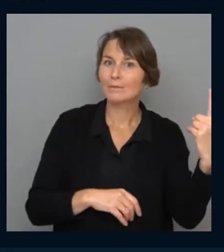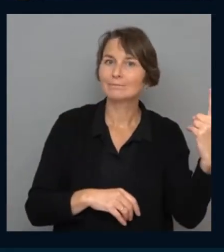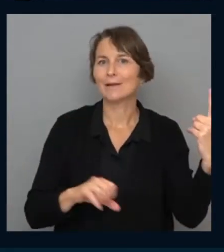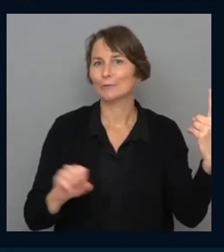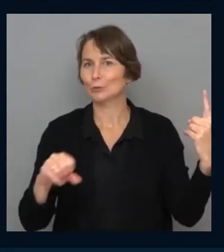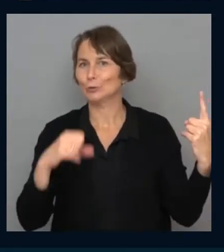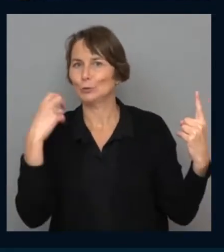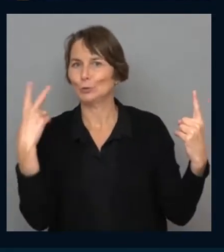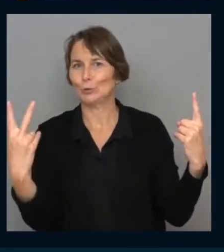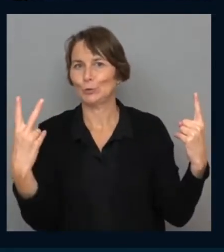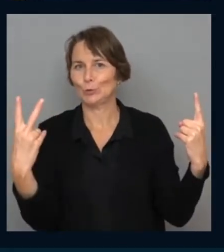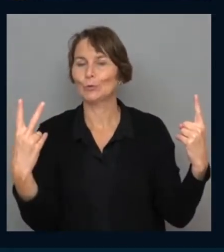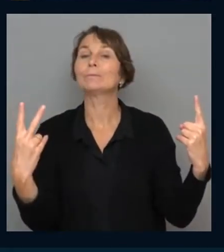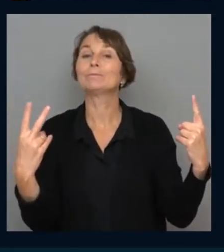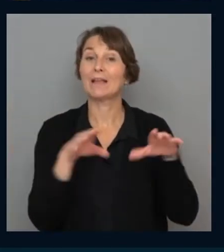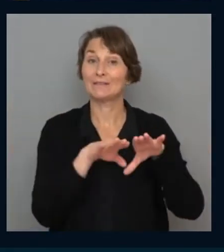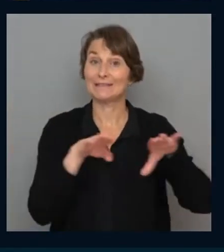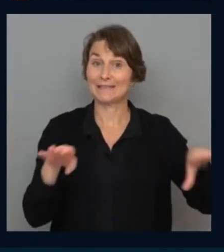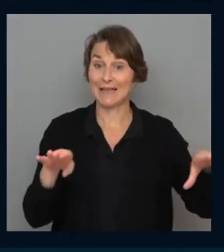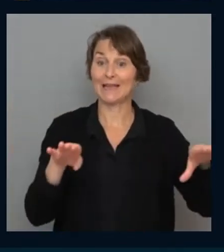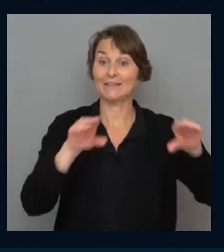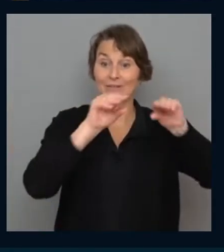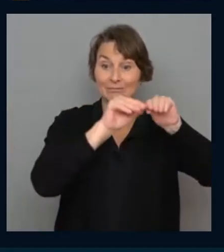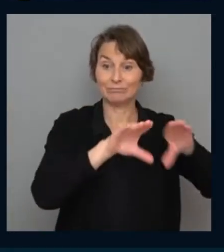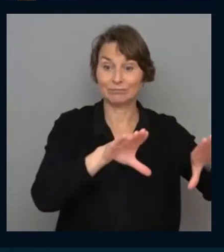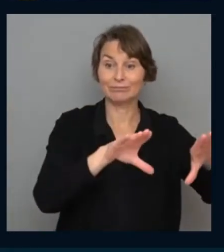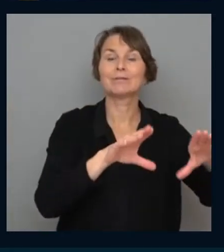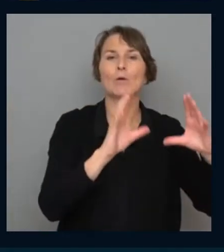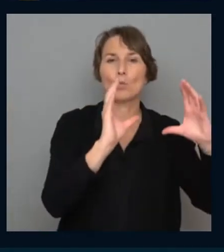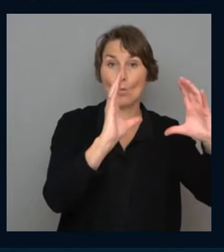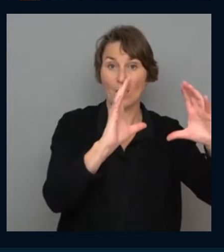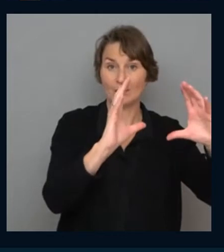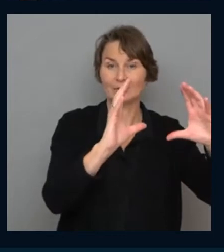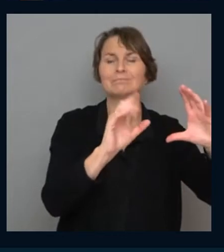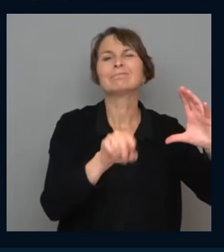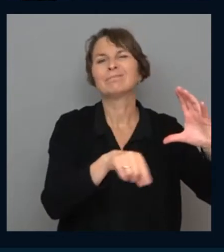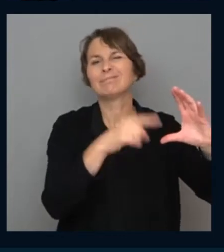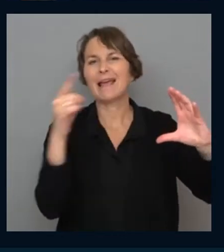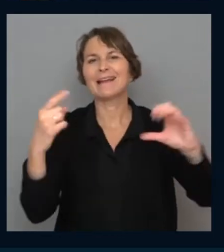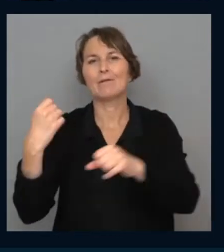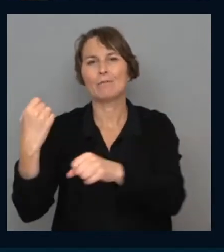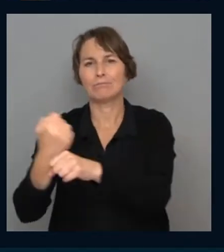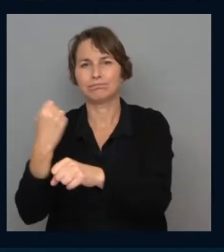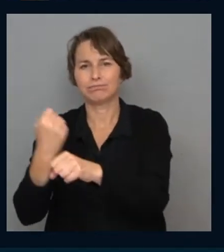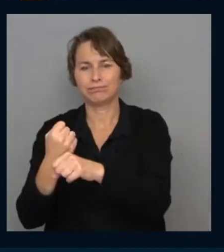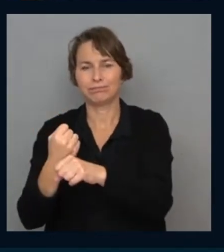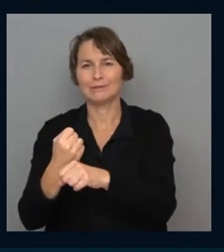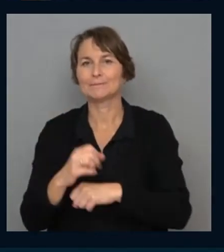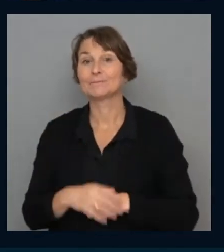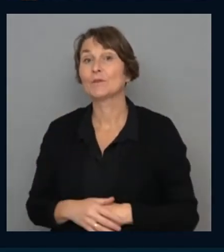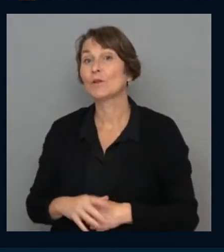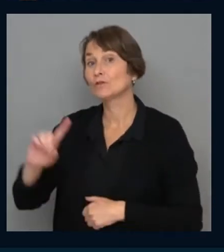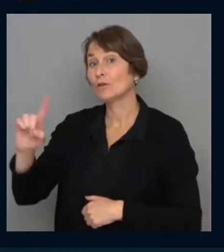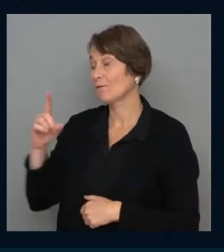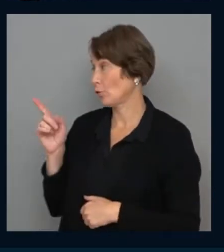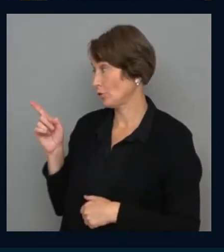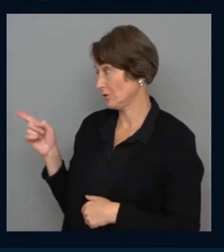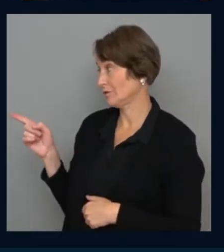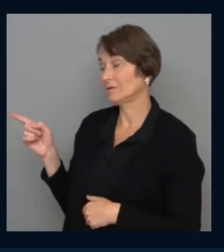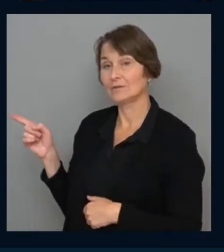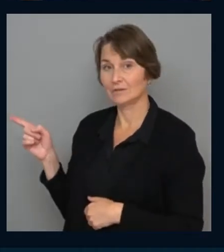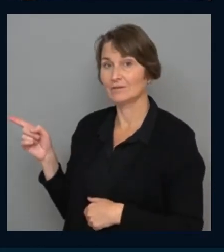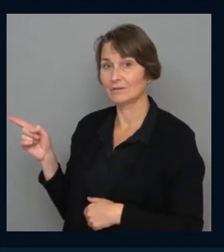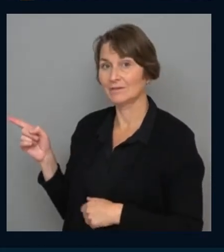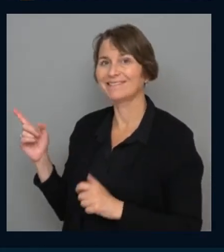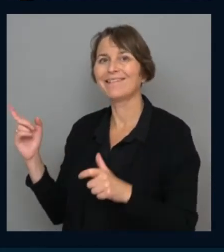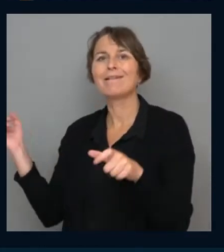a staging environment, and I have my production. Okay, so this first stage is actually going to hook into our staging environment because I don't